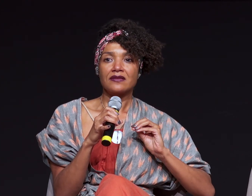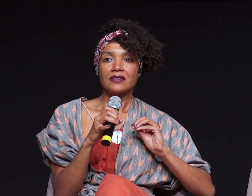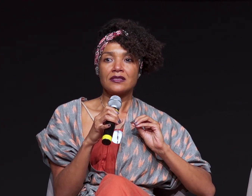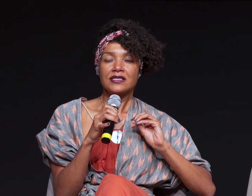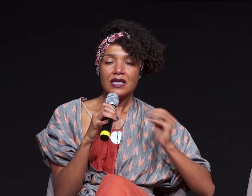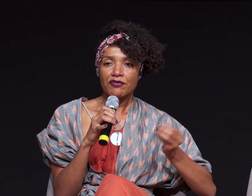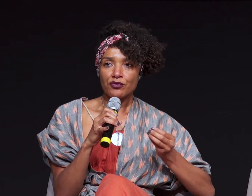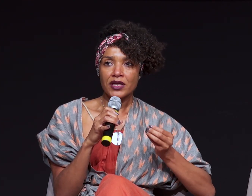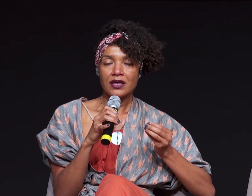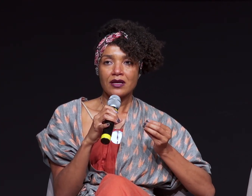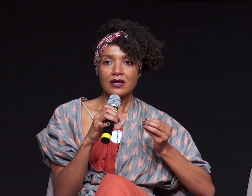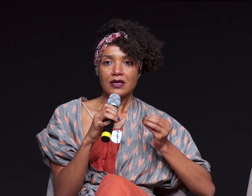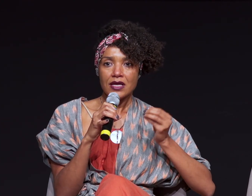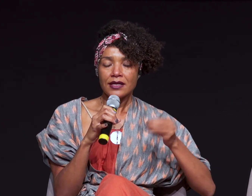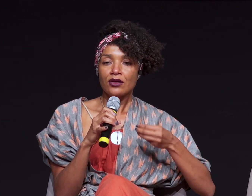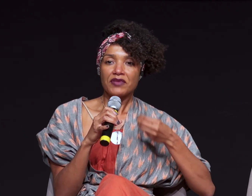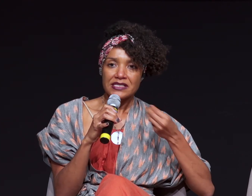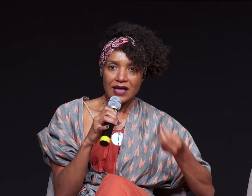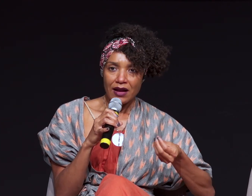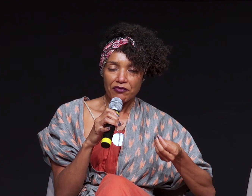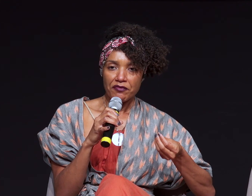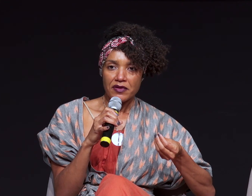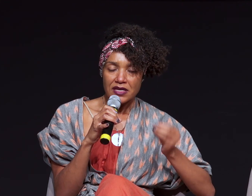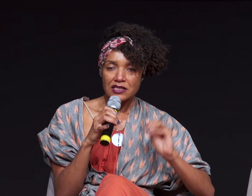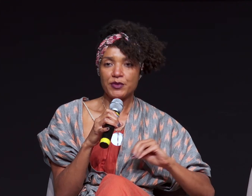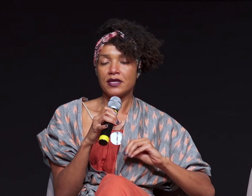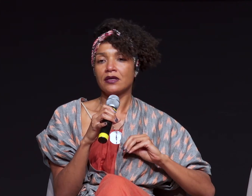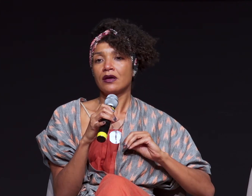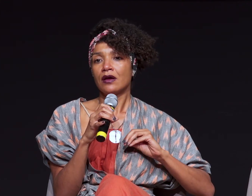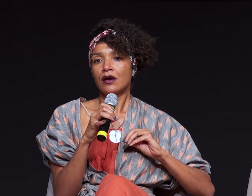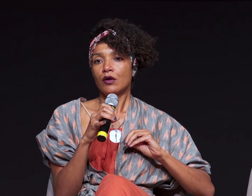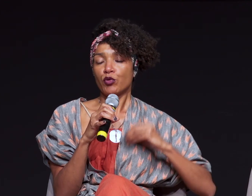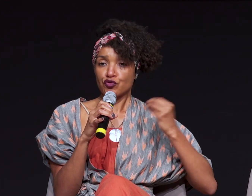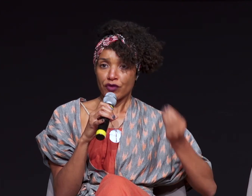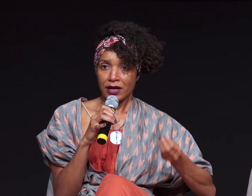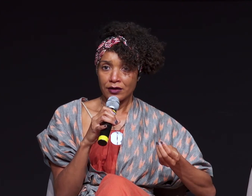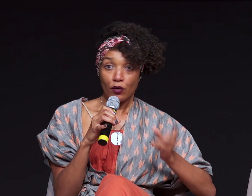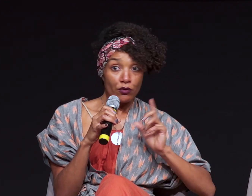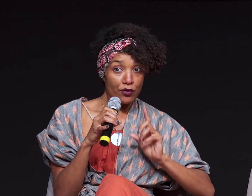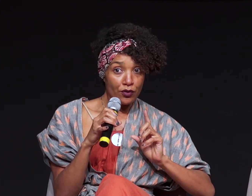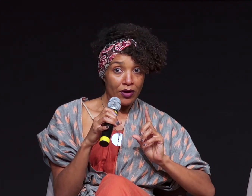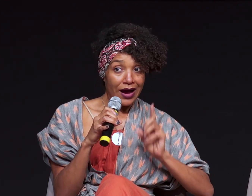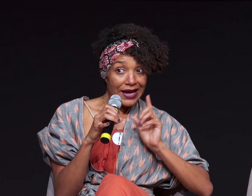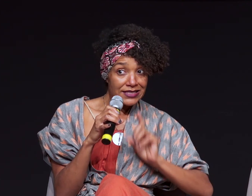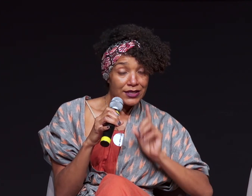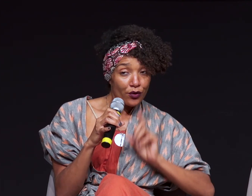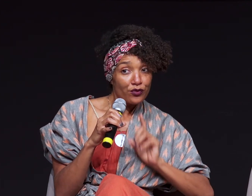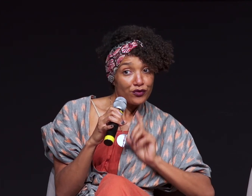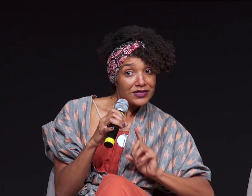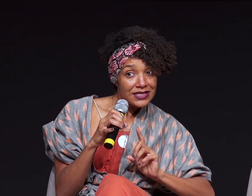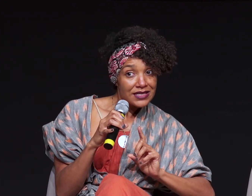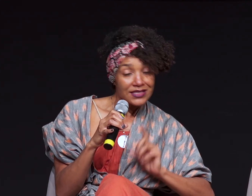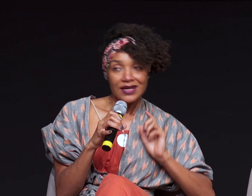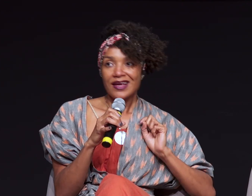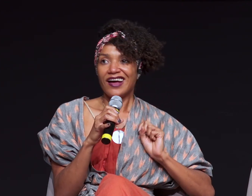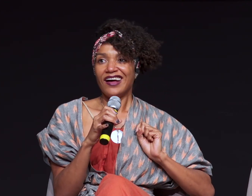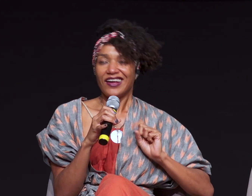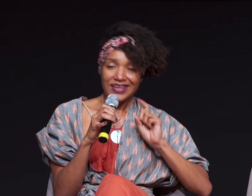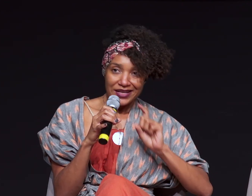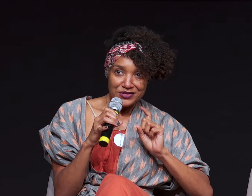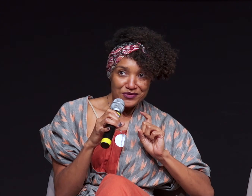say that slavery in and of itself is being portrayed, although I did also see